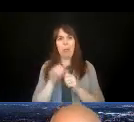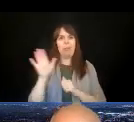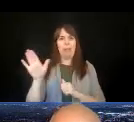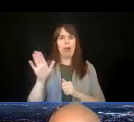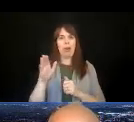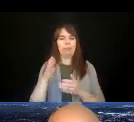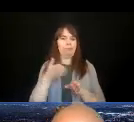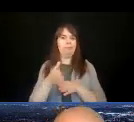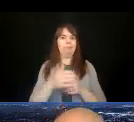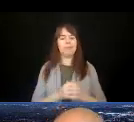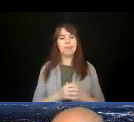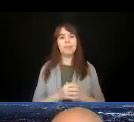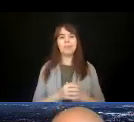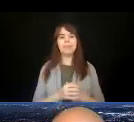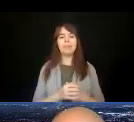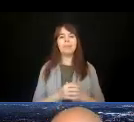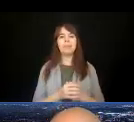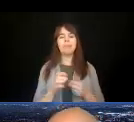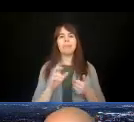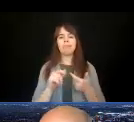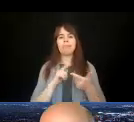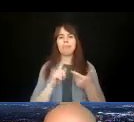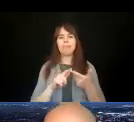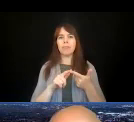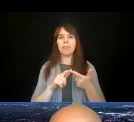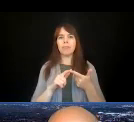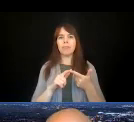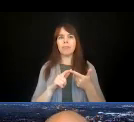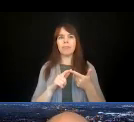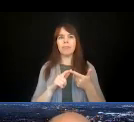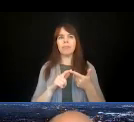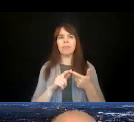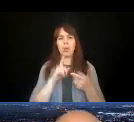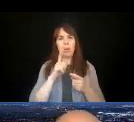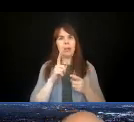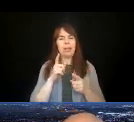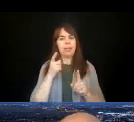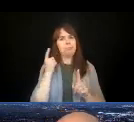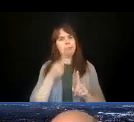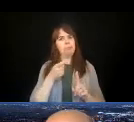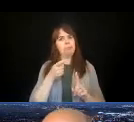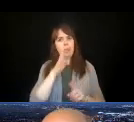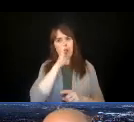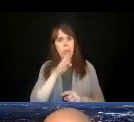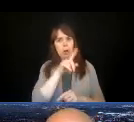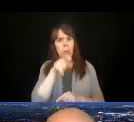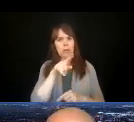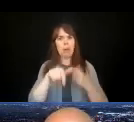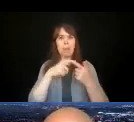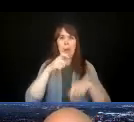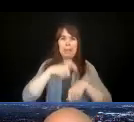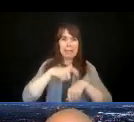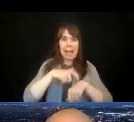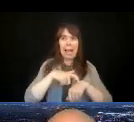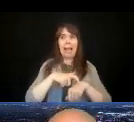Super. Thanks for that. And then Rose, got a pretty pointed question, around the timing and